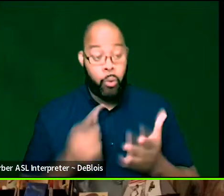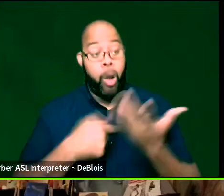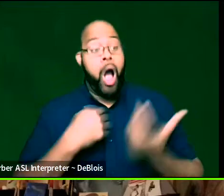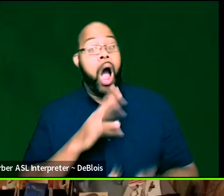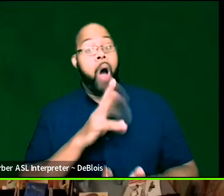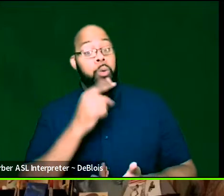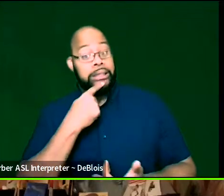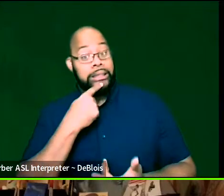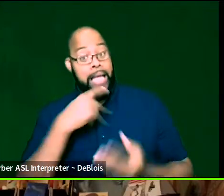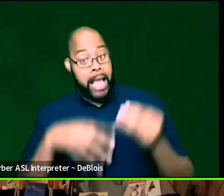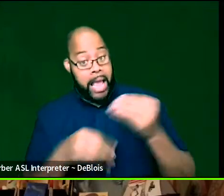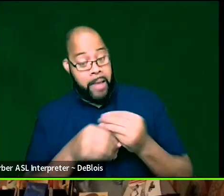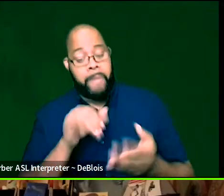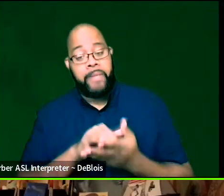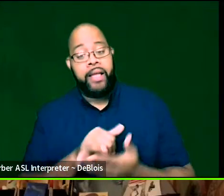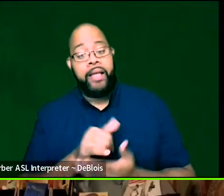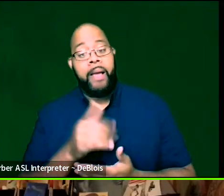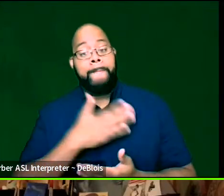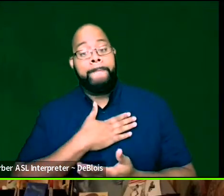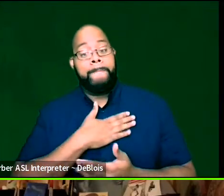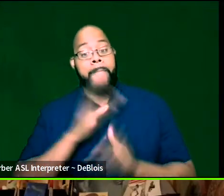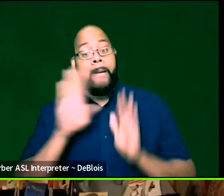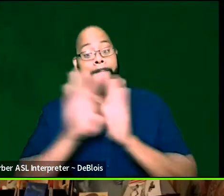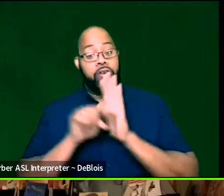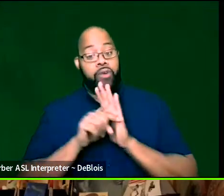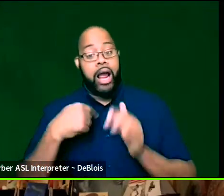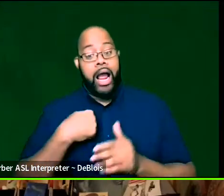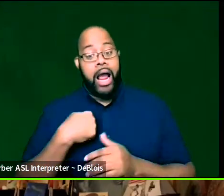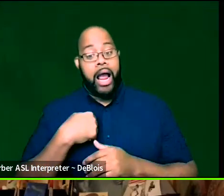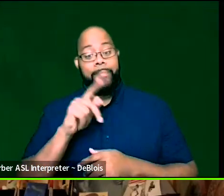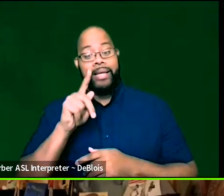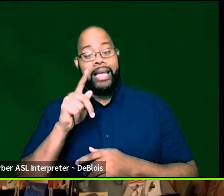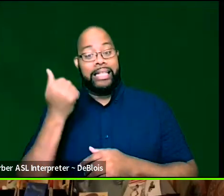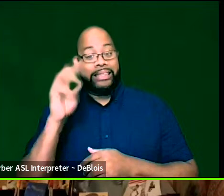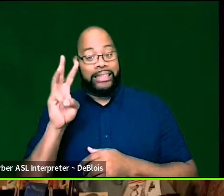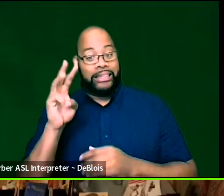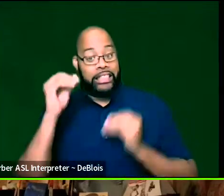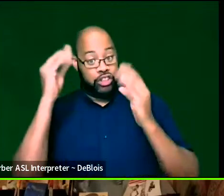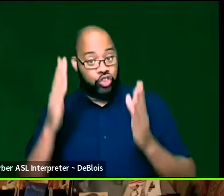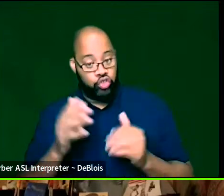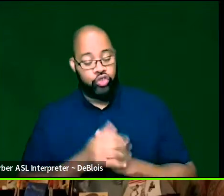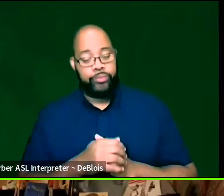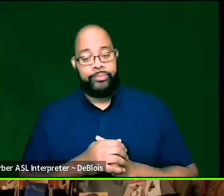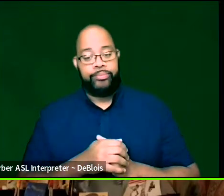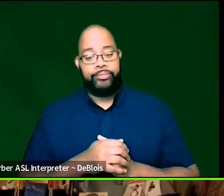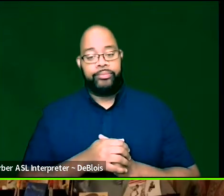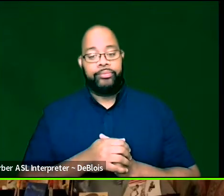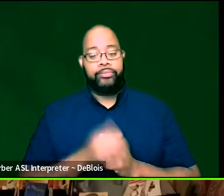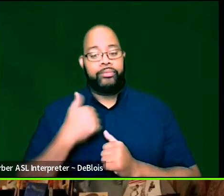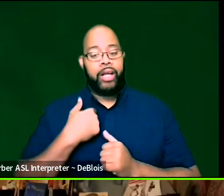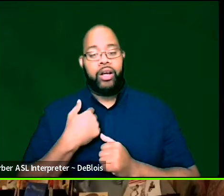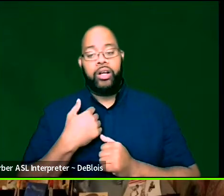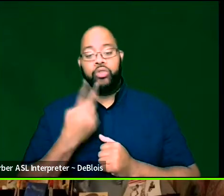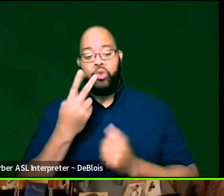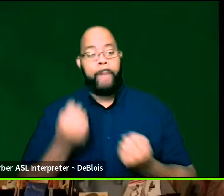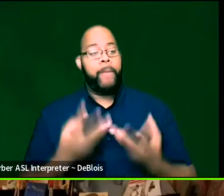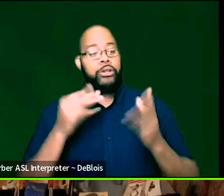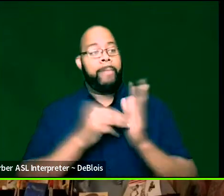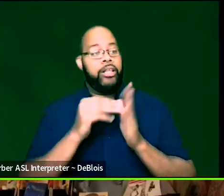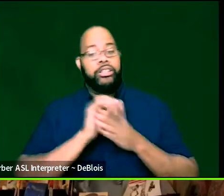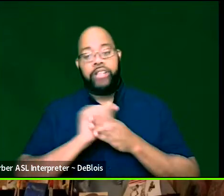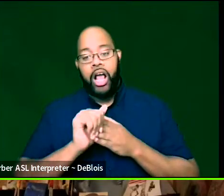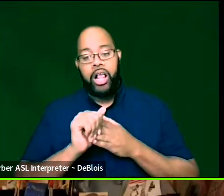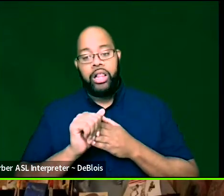say is that even in my background, I'm a K-16 educator. I've run 2